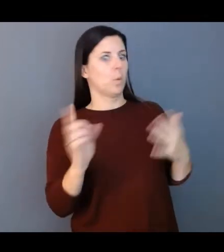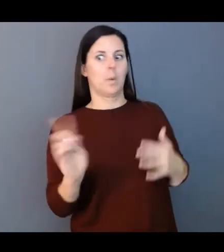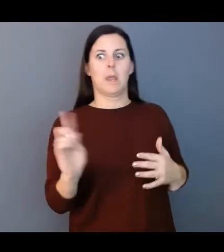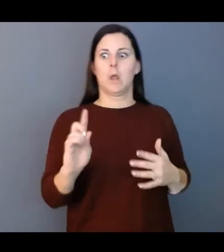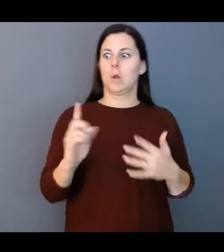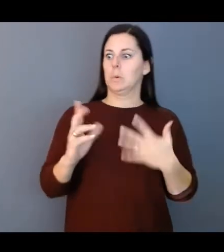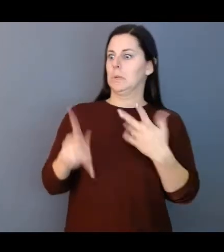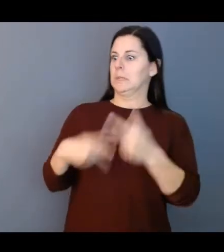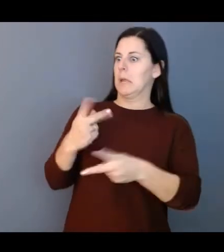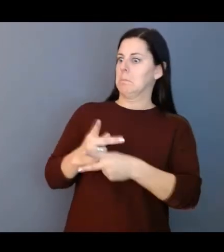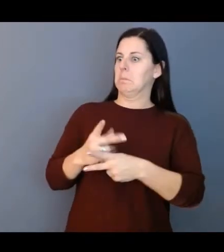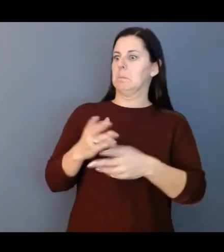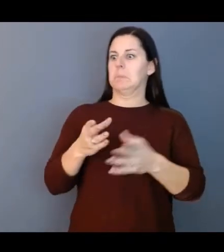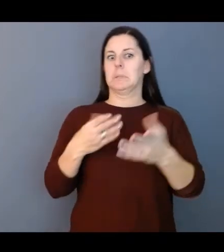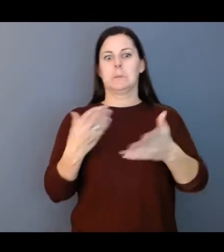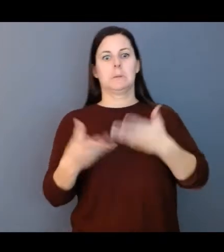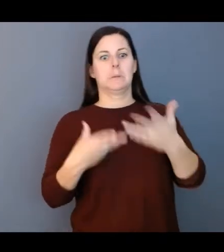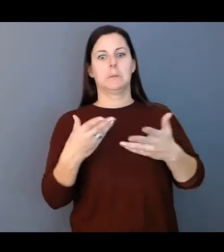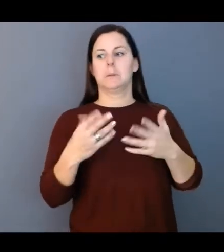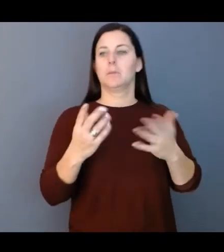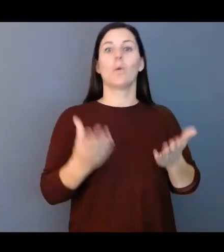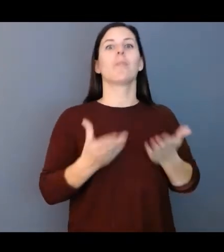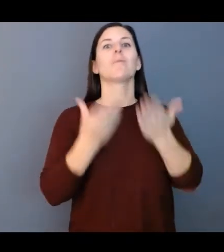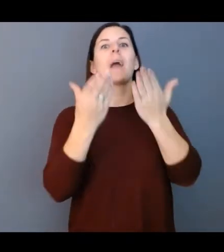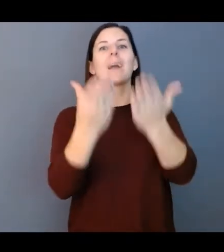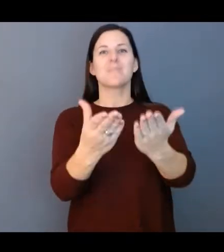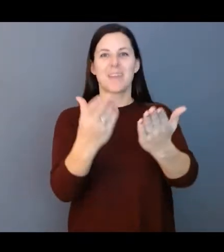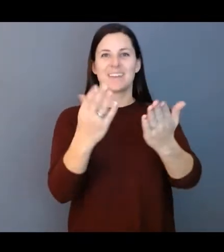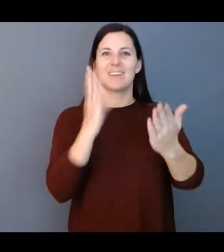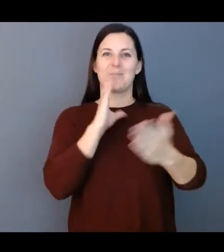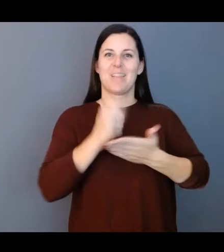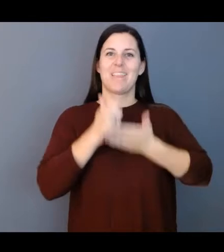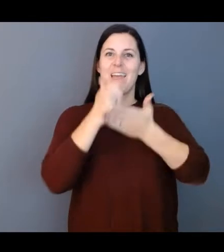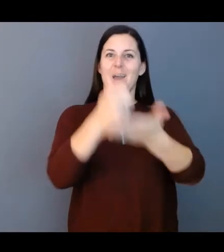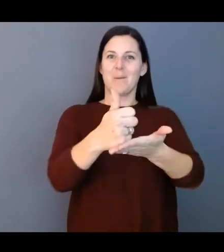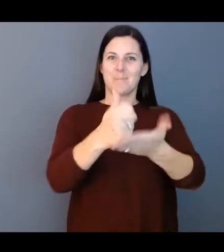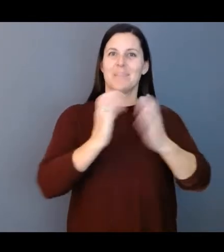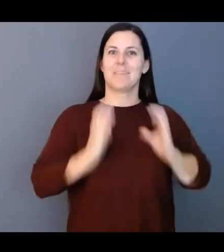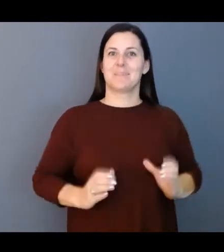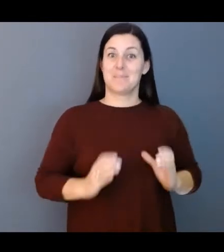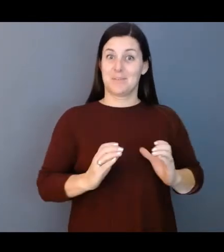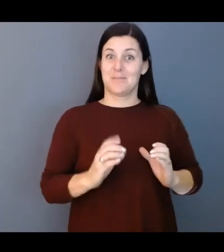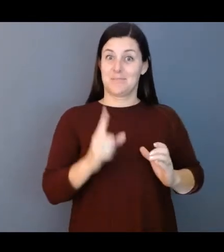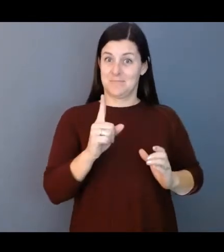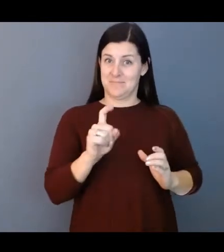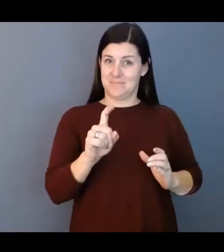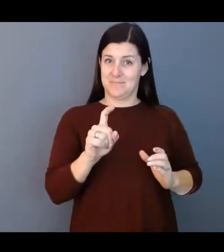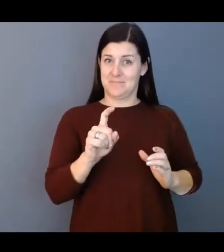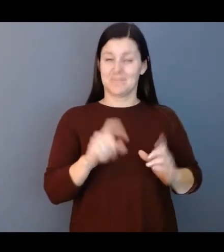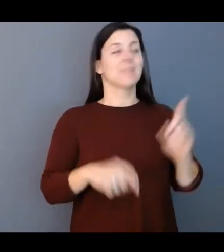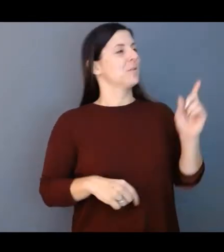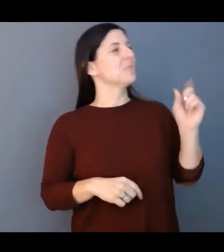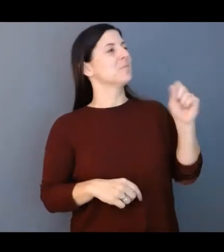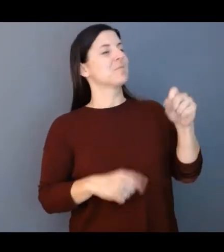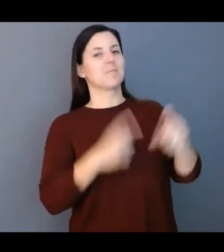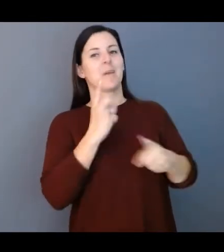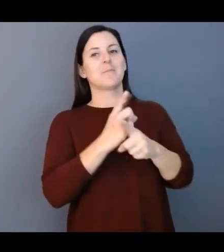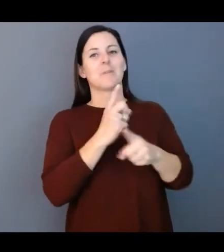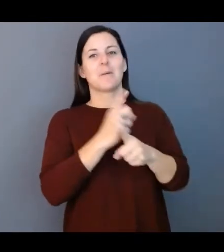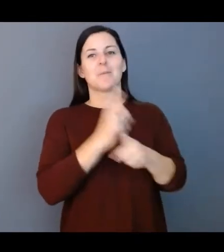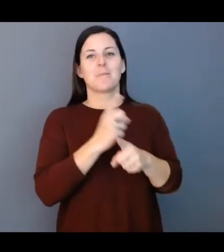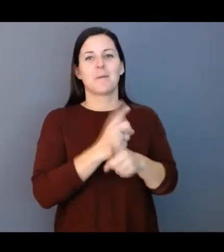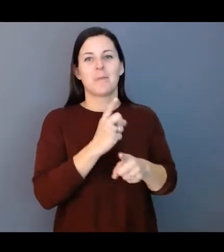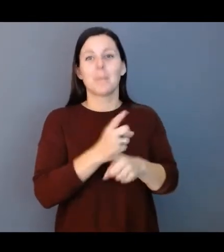to deploy, what type of instance to deploy. So the Inference Recommender will make those recommendations for you.